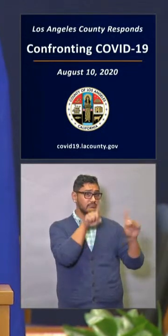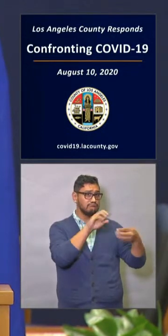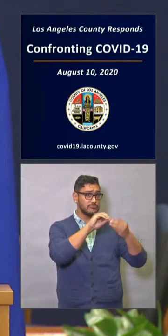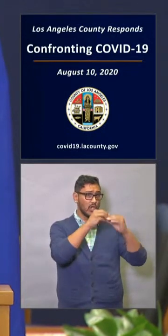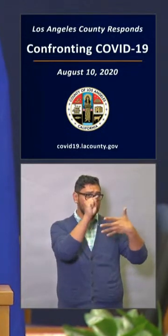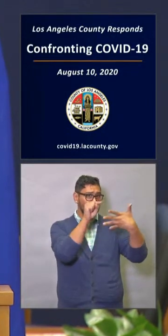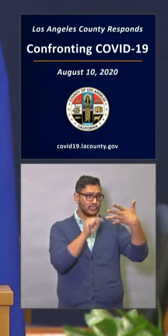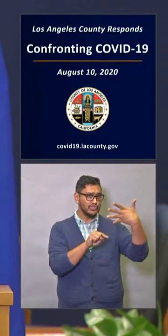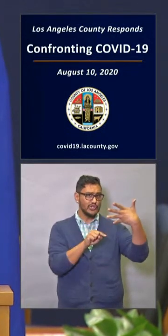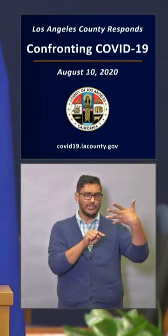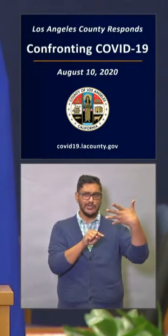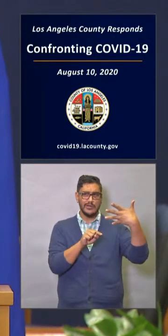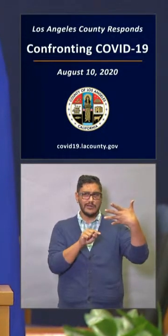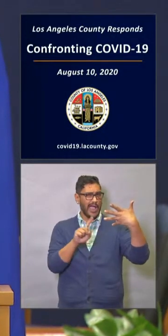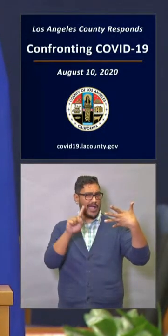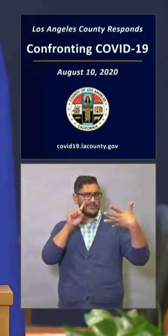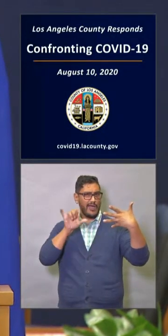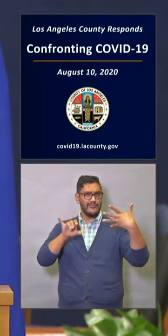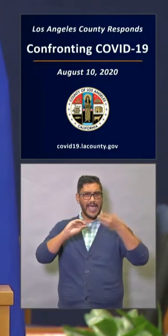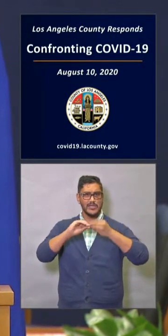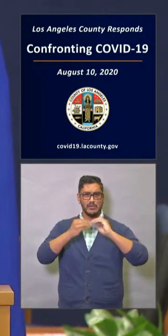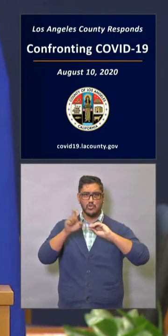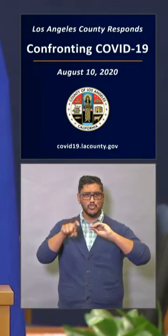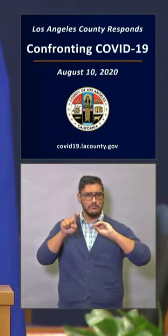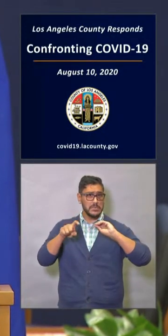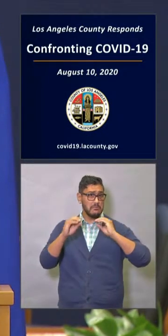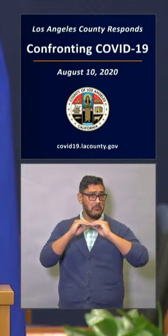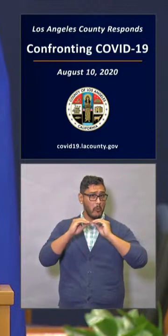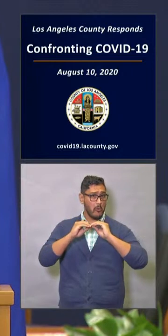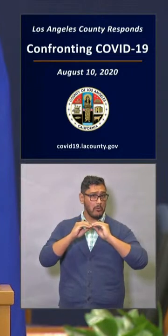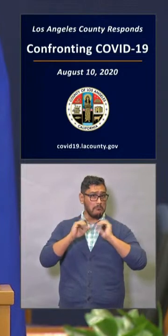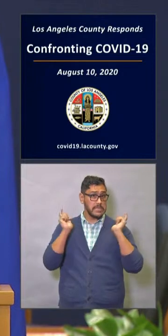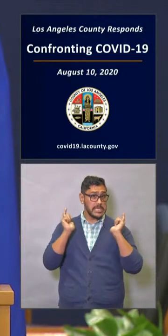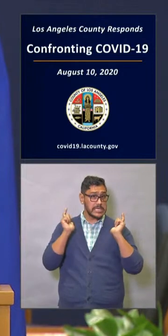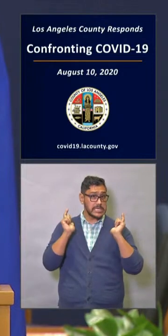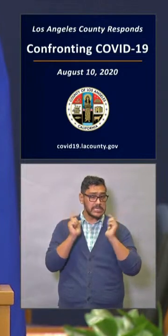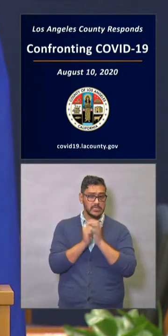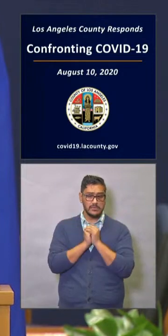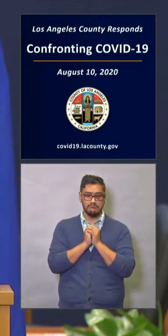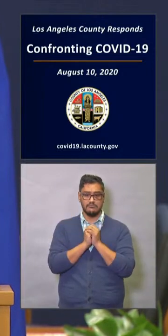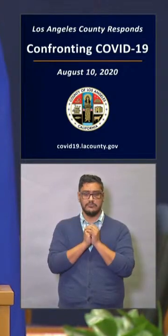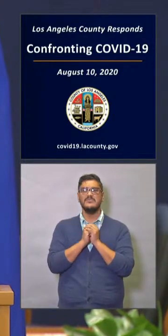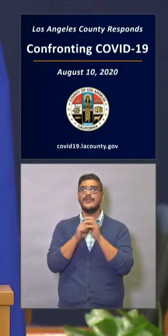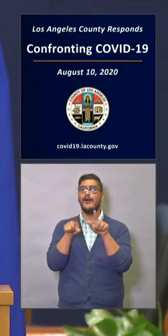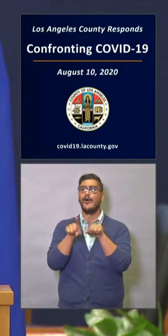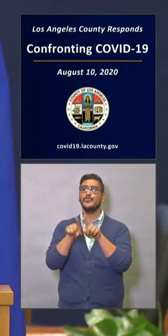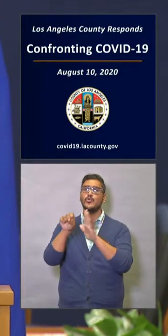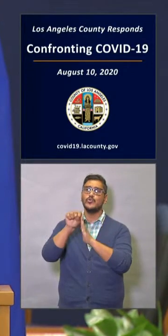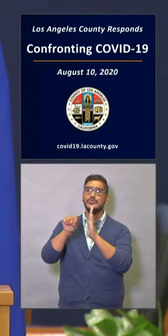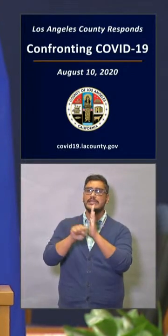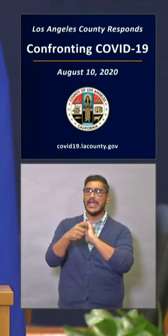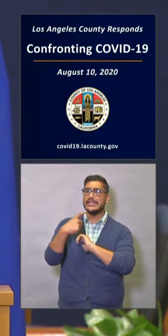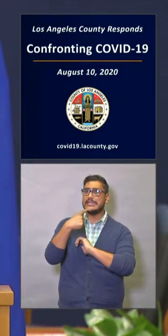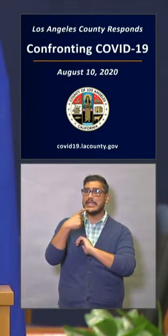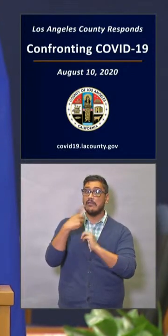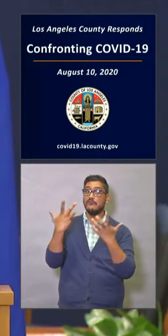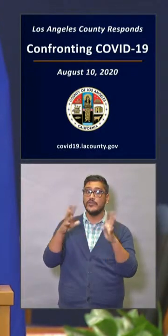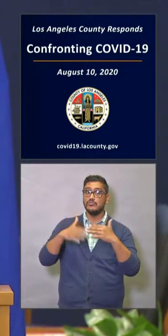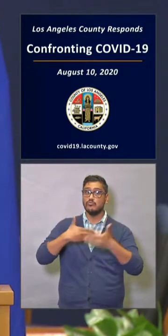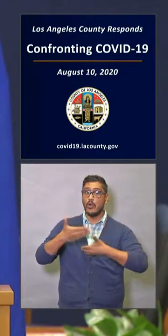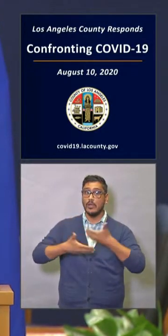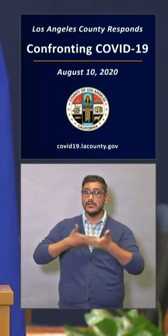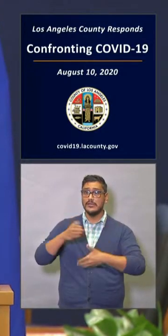wouldn't you expect that to be larger? Also, the state says that it's finished processing